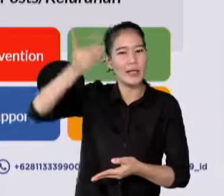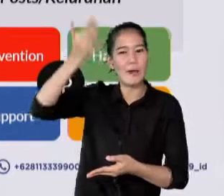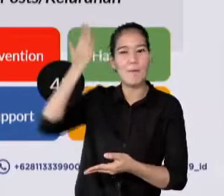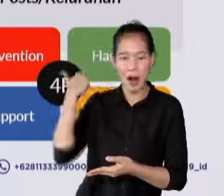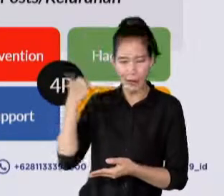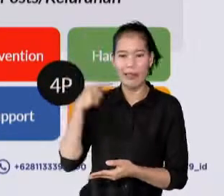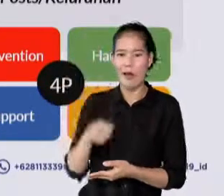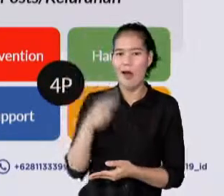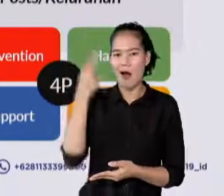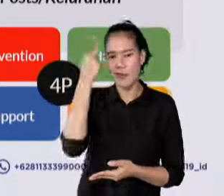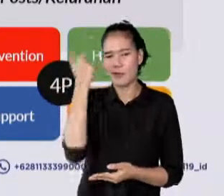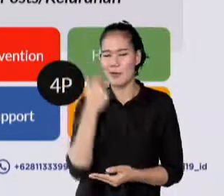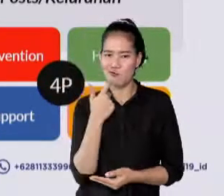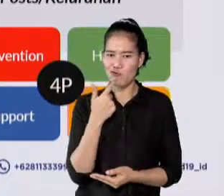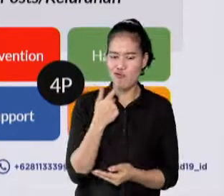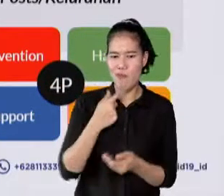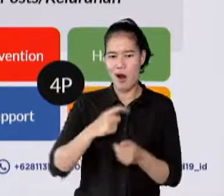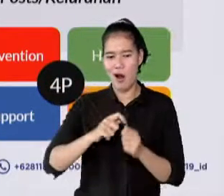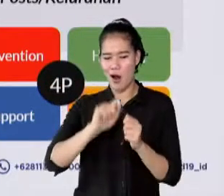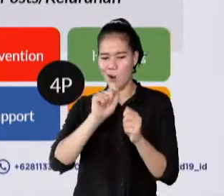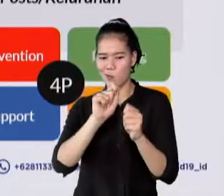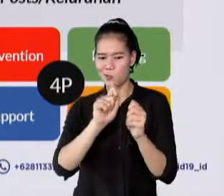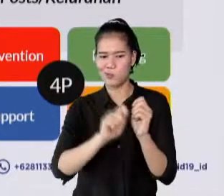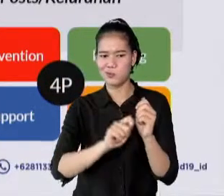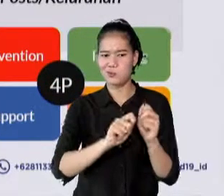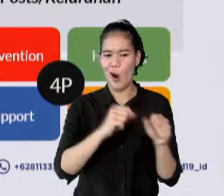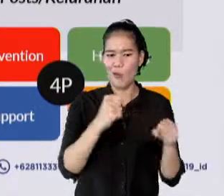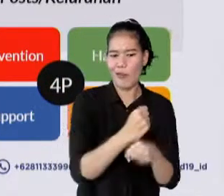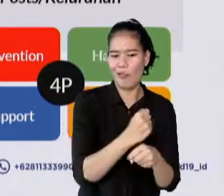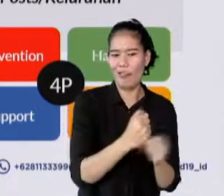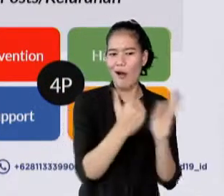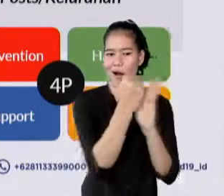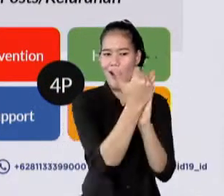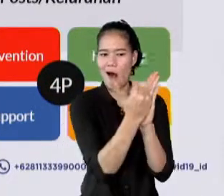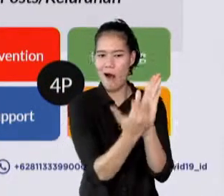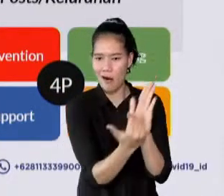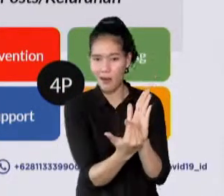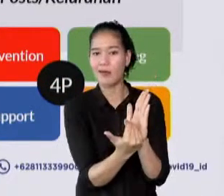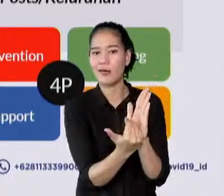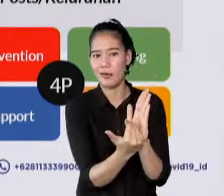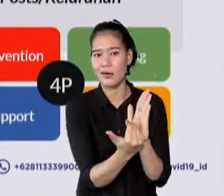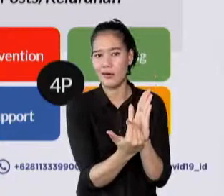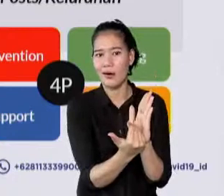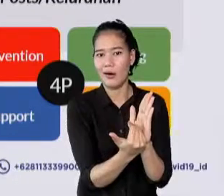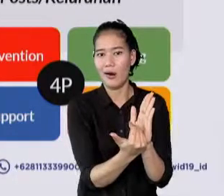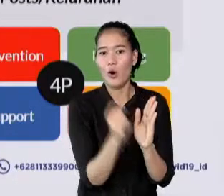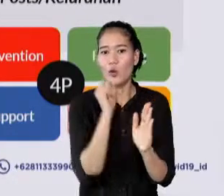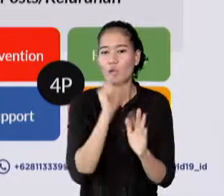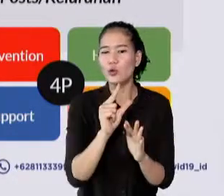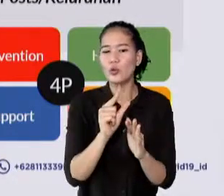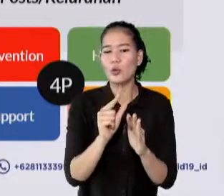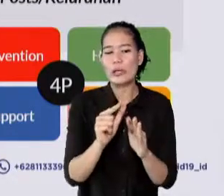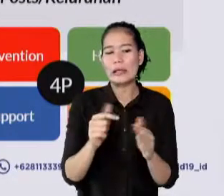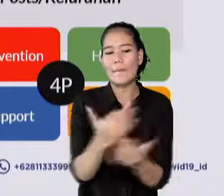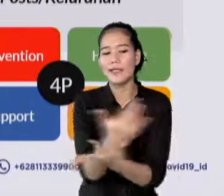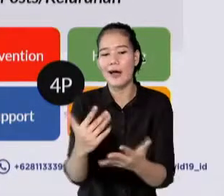trying to design policies that uphold the main principles of public health, public safety and